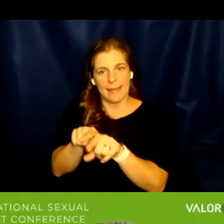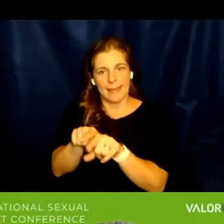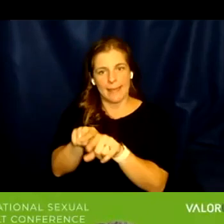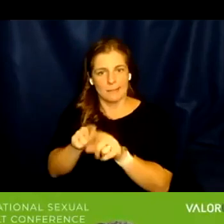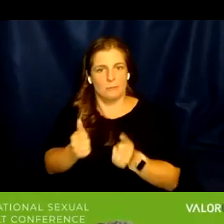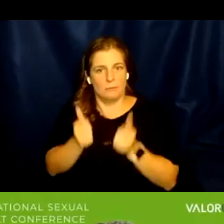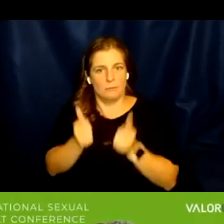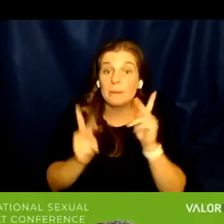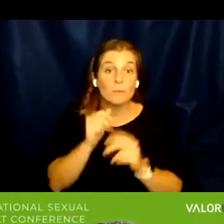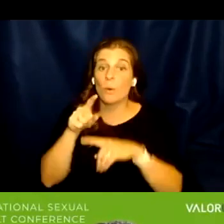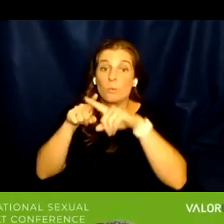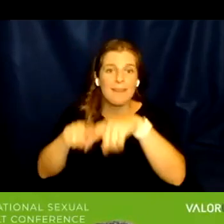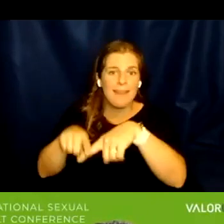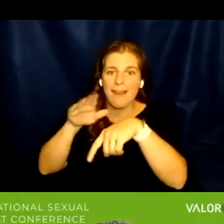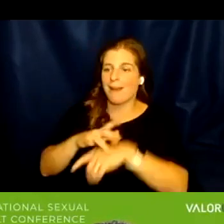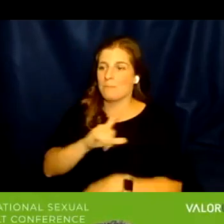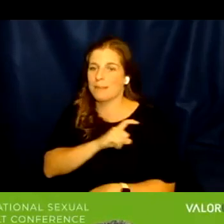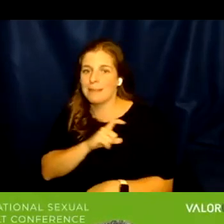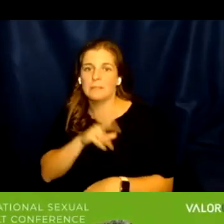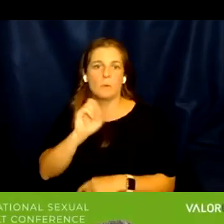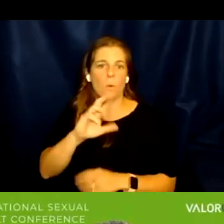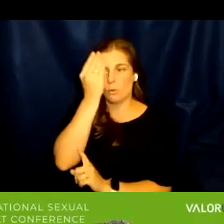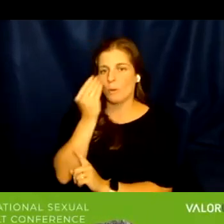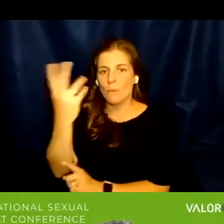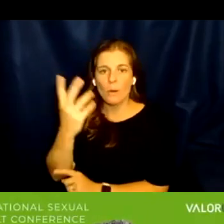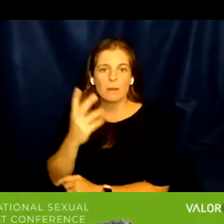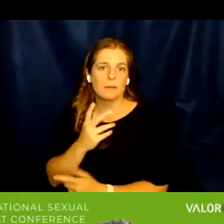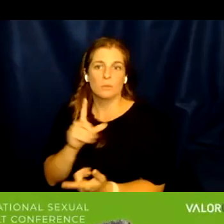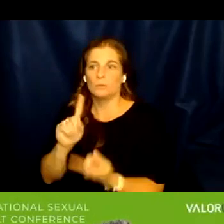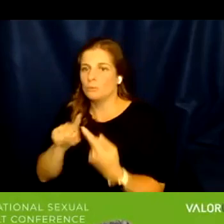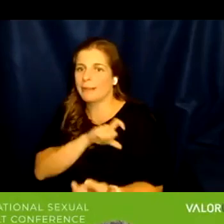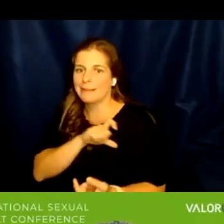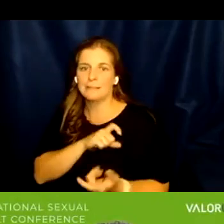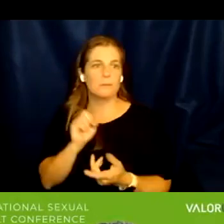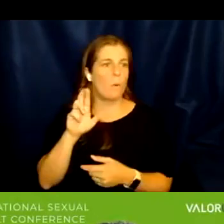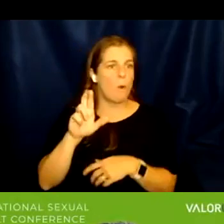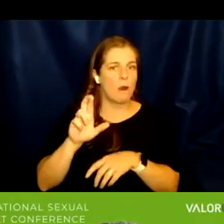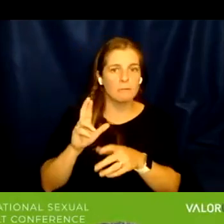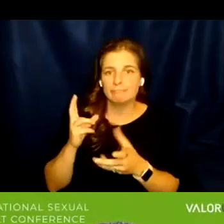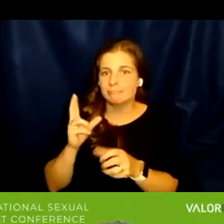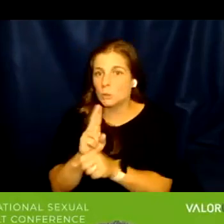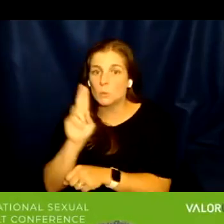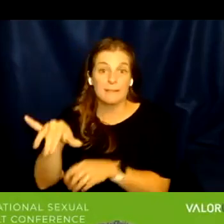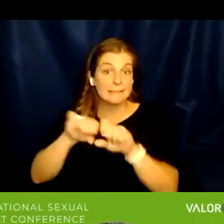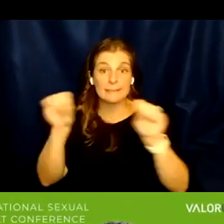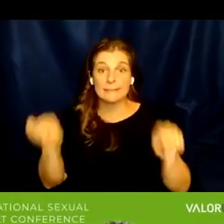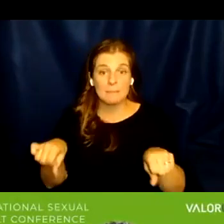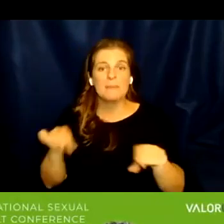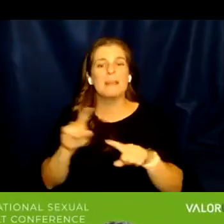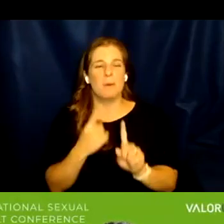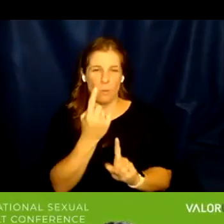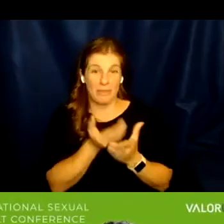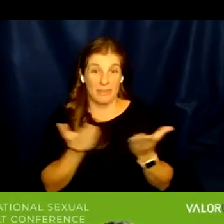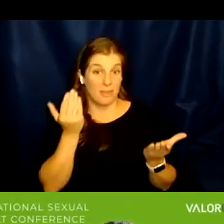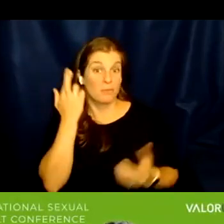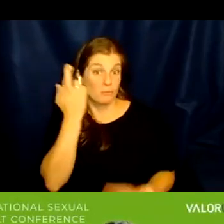on police or reporting sexual assault to police or using the current system, but one of the central ones is that criminalization